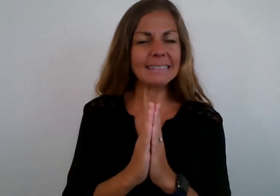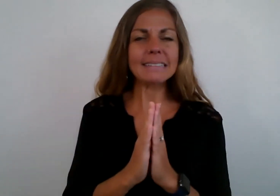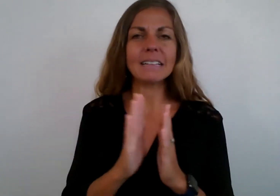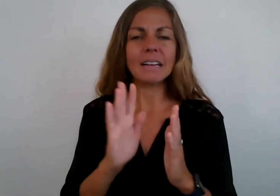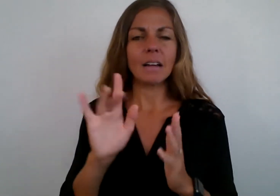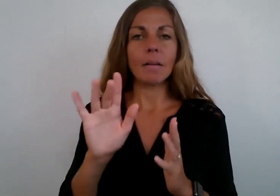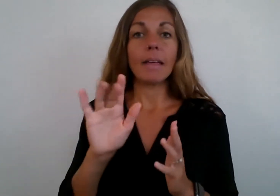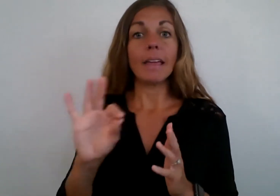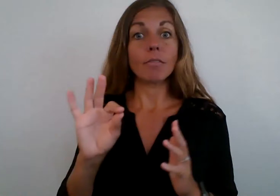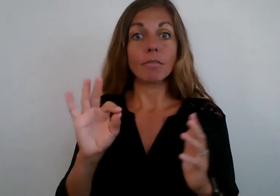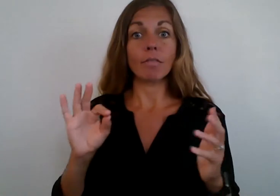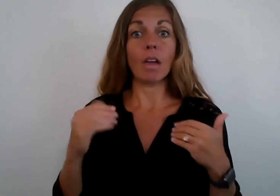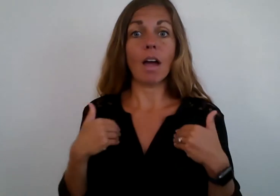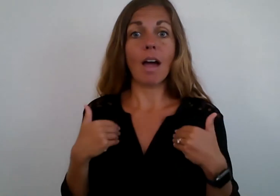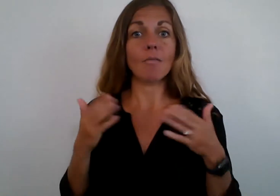to